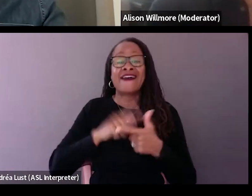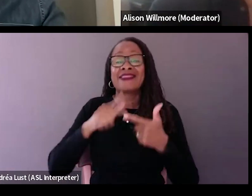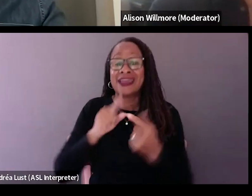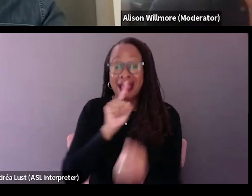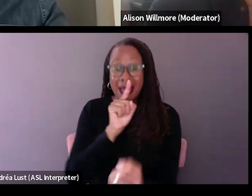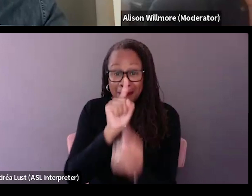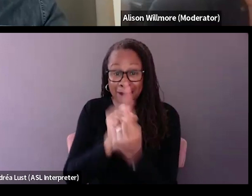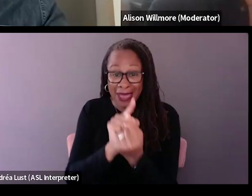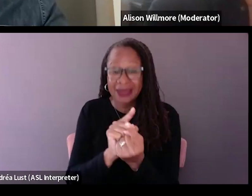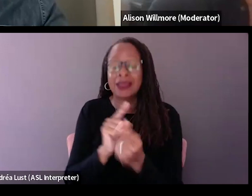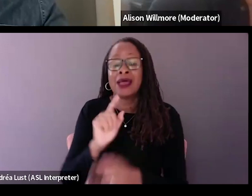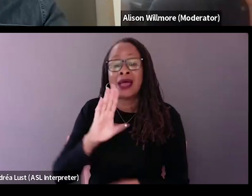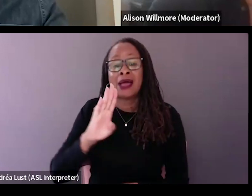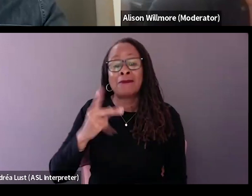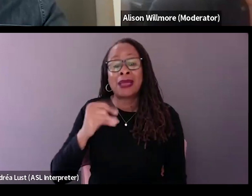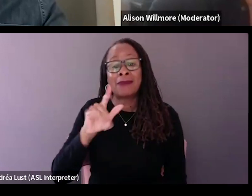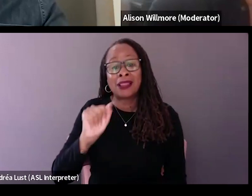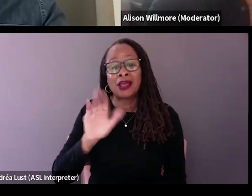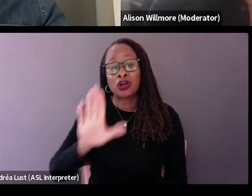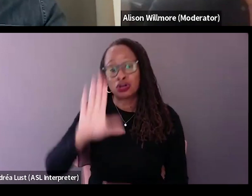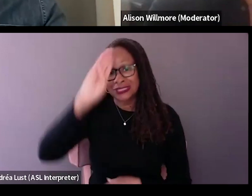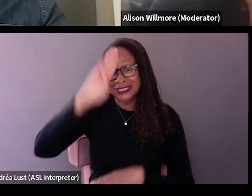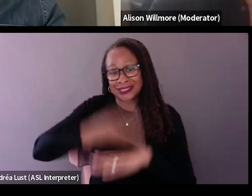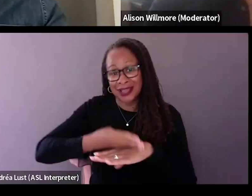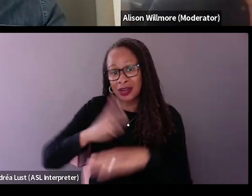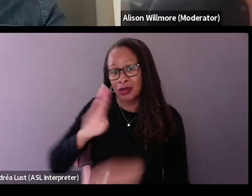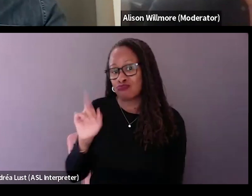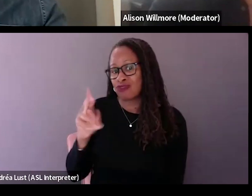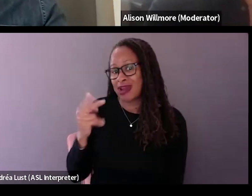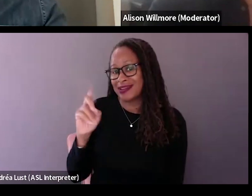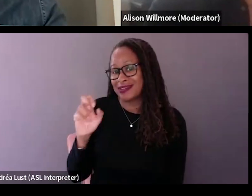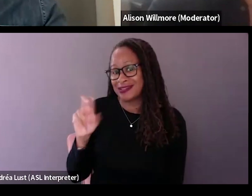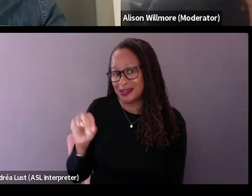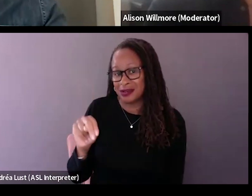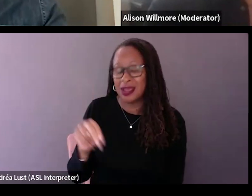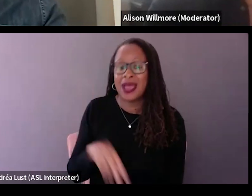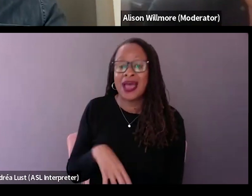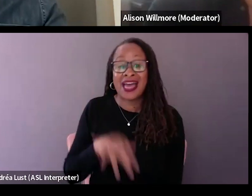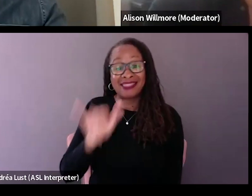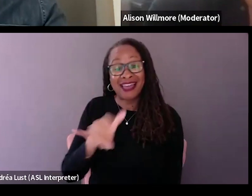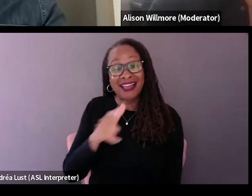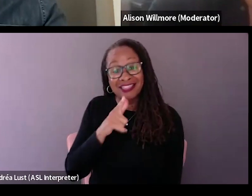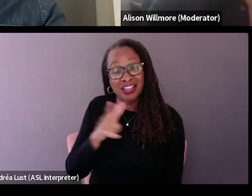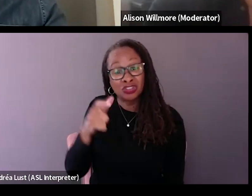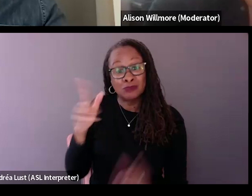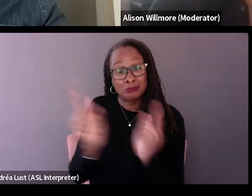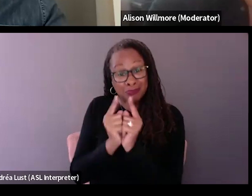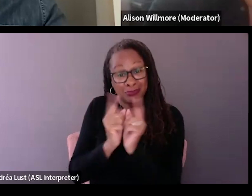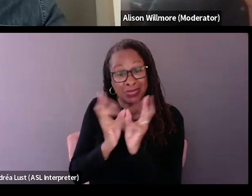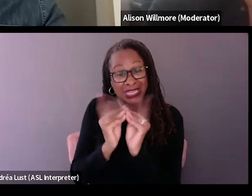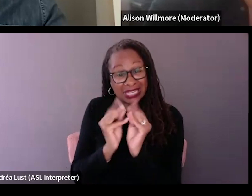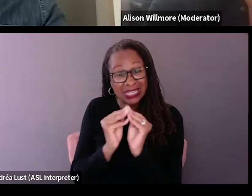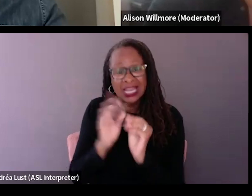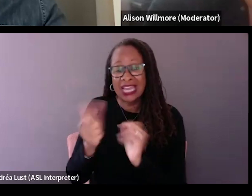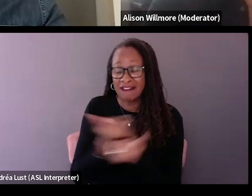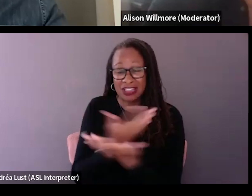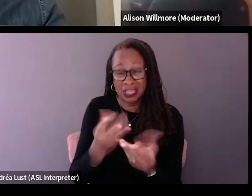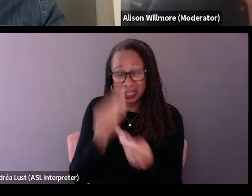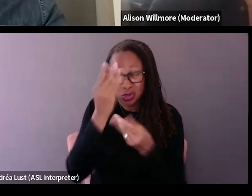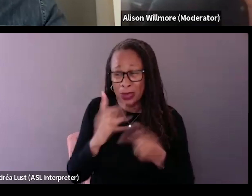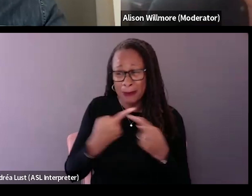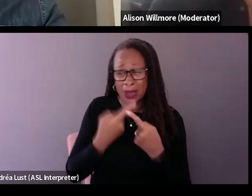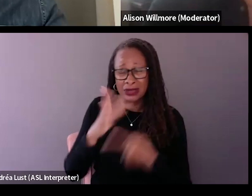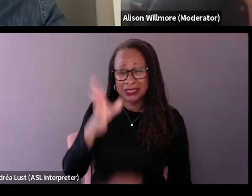into having a lunch with him. And it was at that lunch that everything he was telling me about his mom was